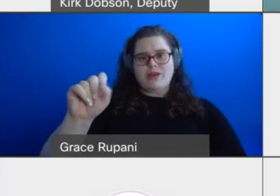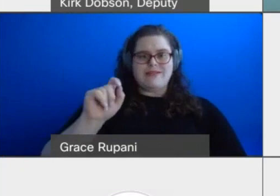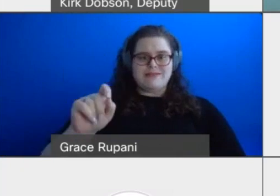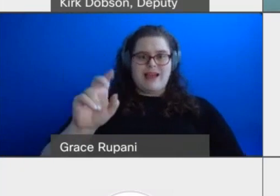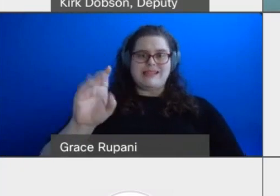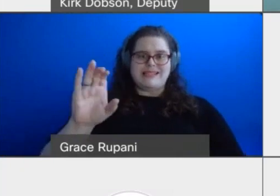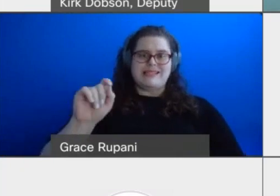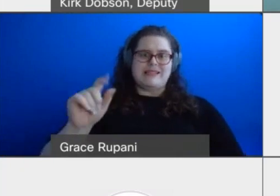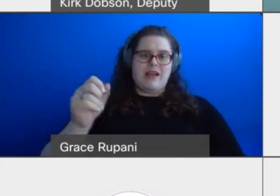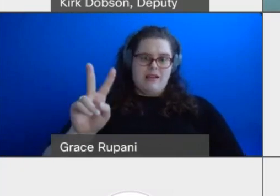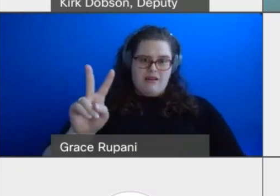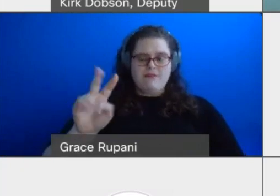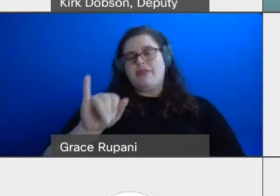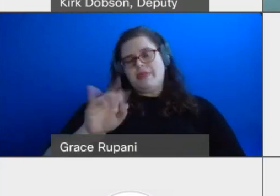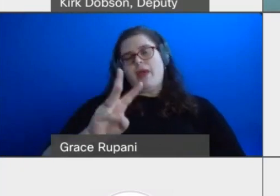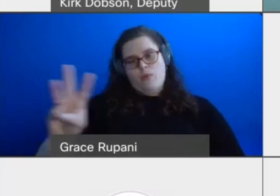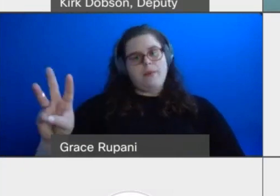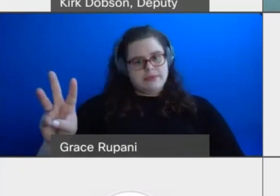And